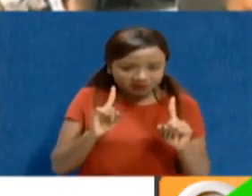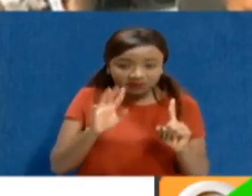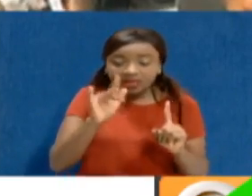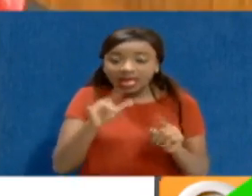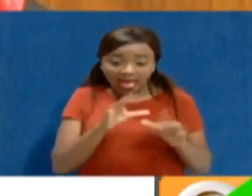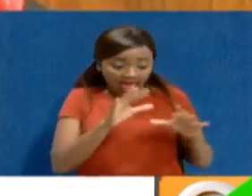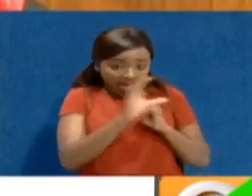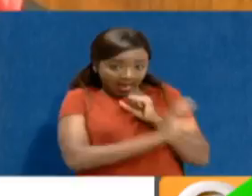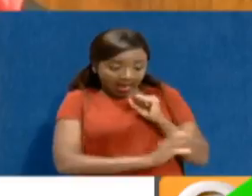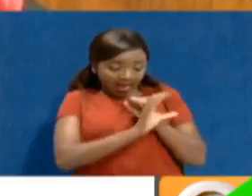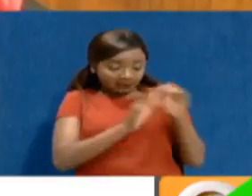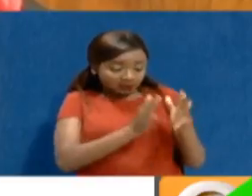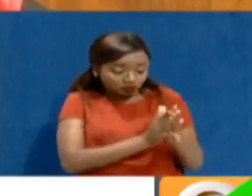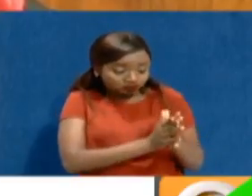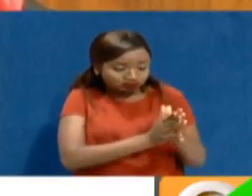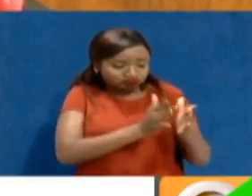nation